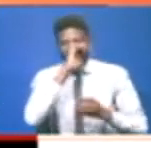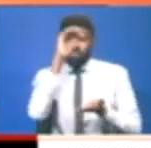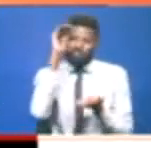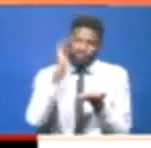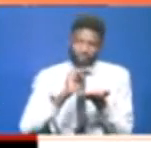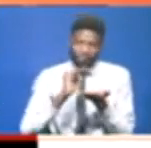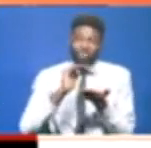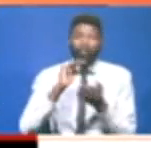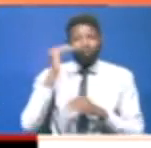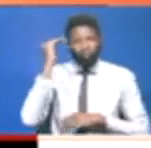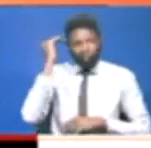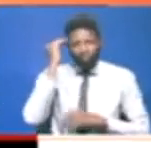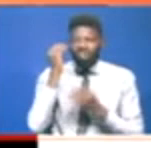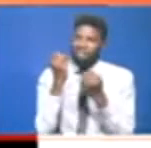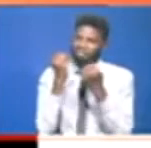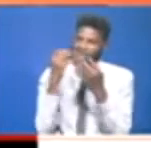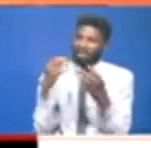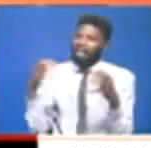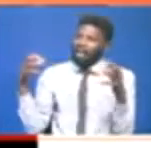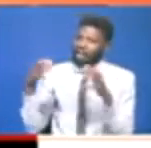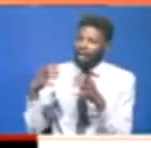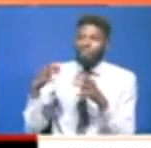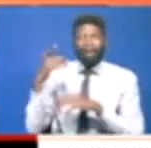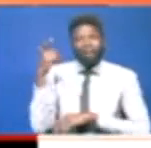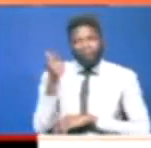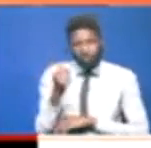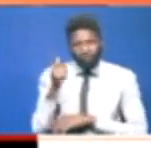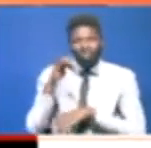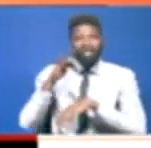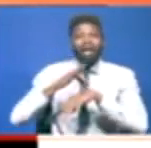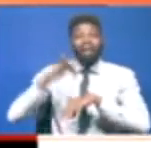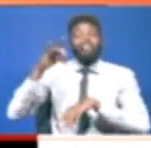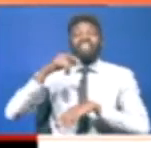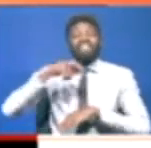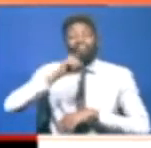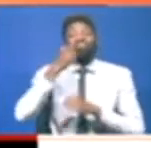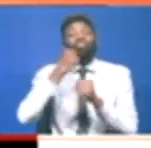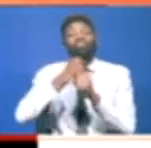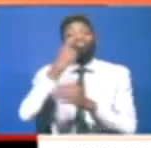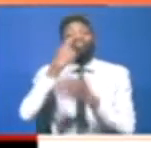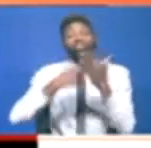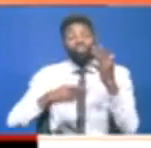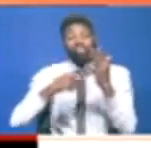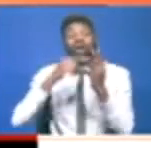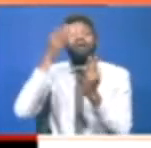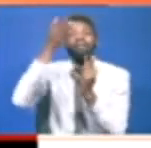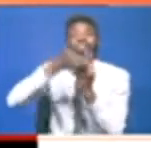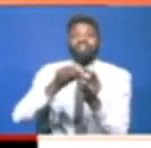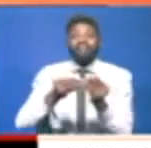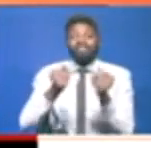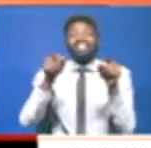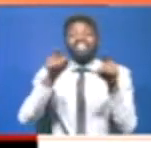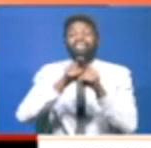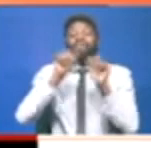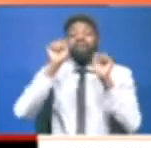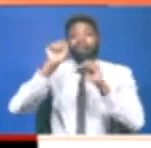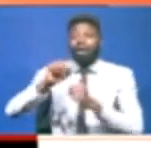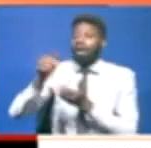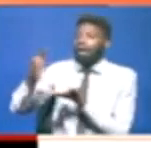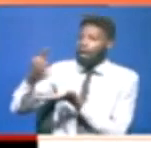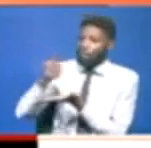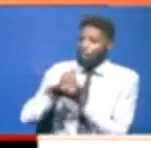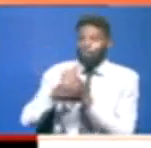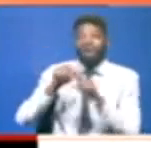that. So what they have been doing is to intervene, and also they can even appoint an interim administrator to ensure that they foresee